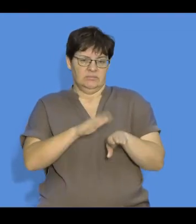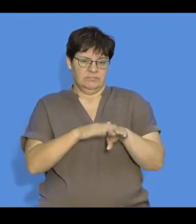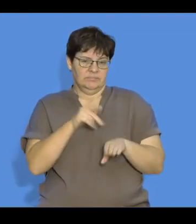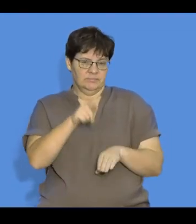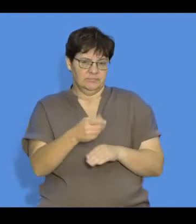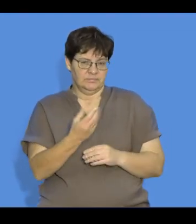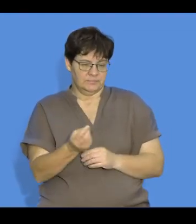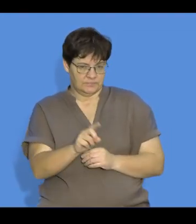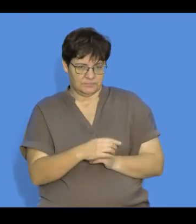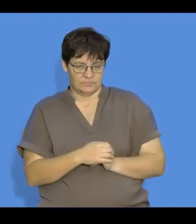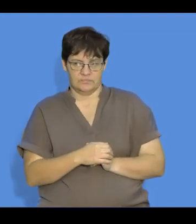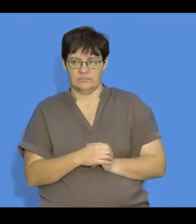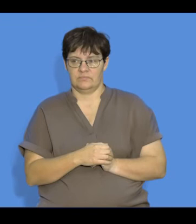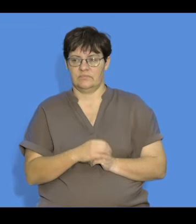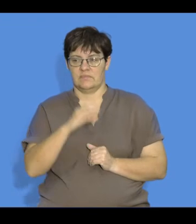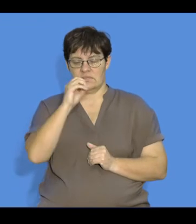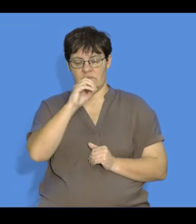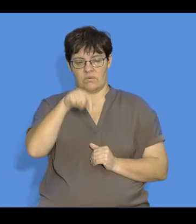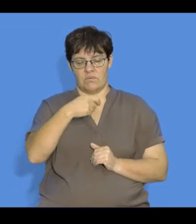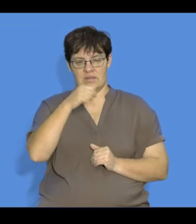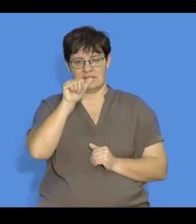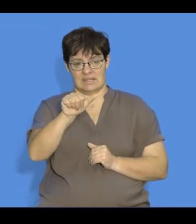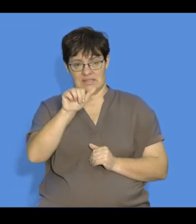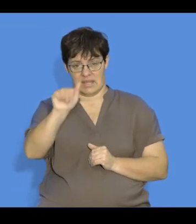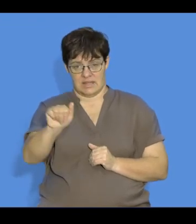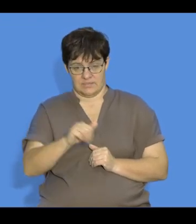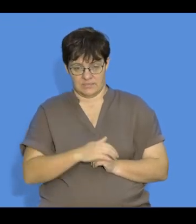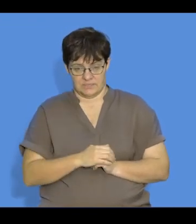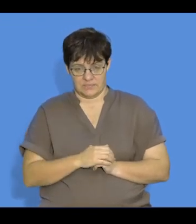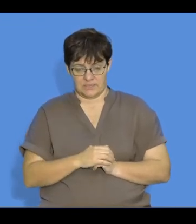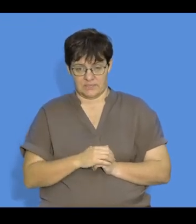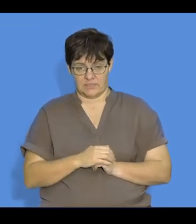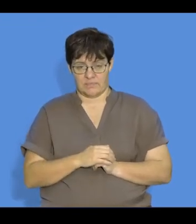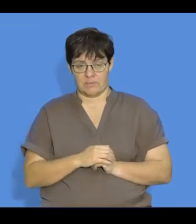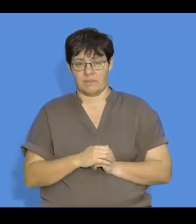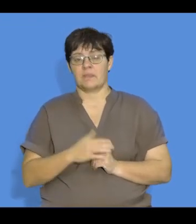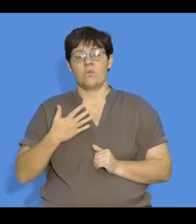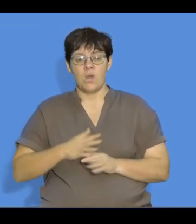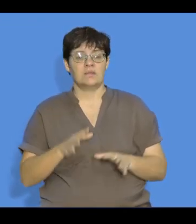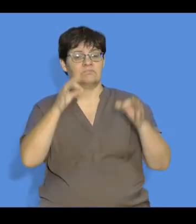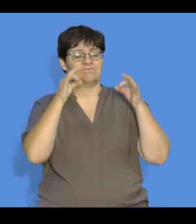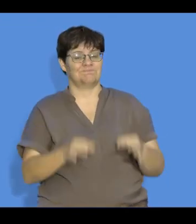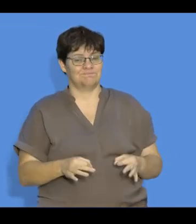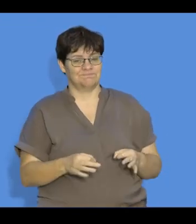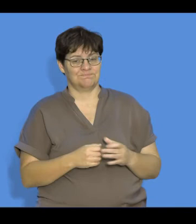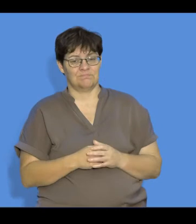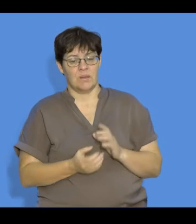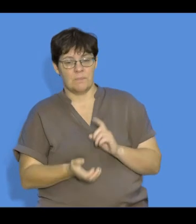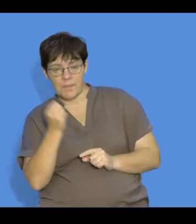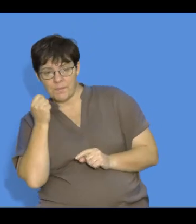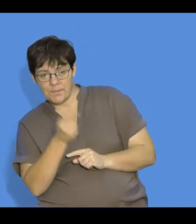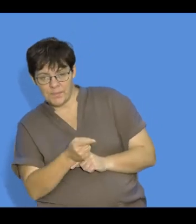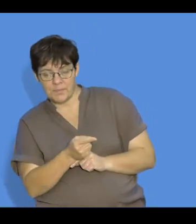actually equals to 0.6 amperes, right? So we want to determine the magnitude